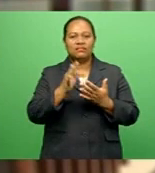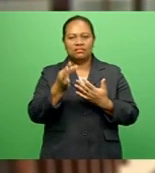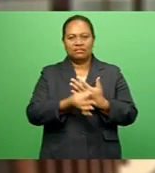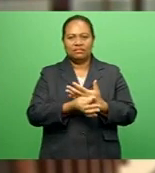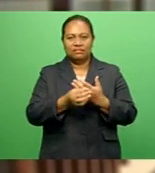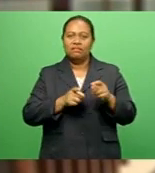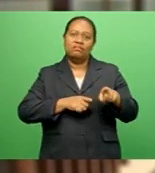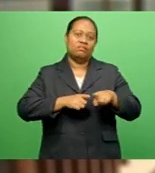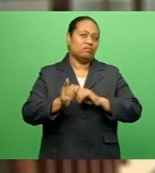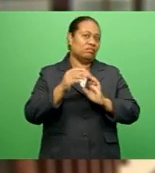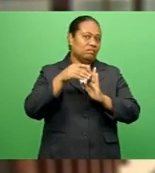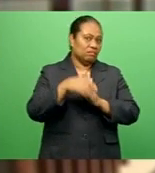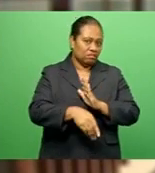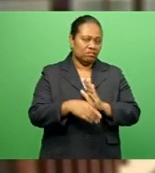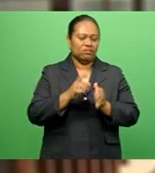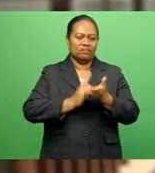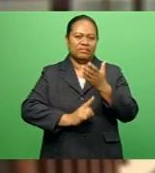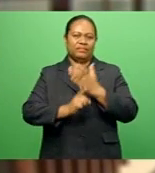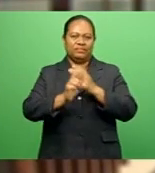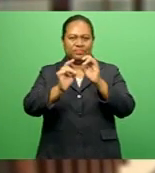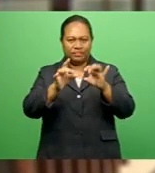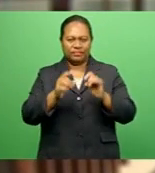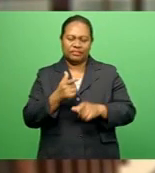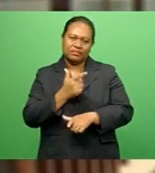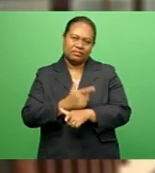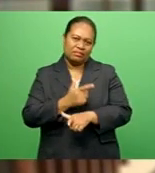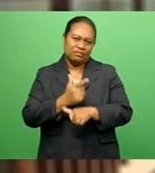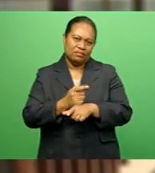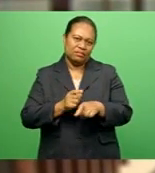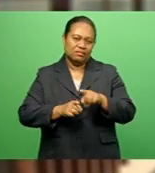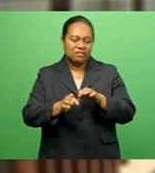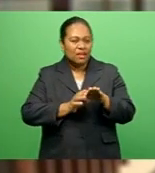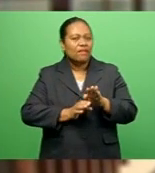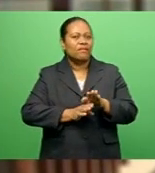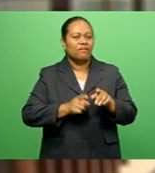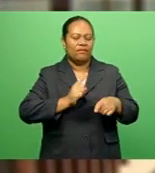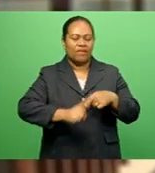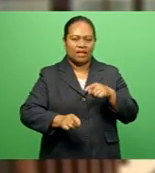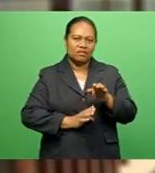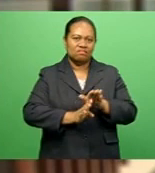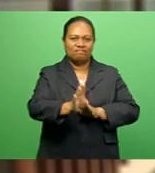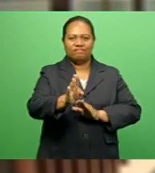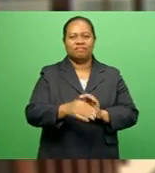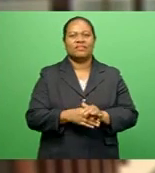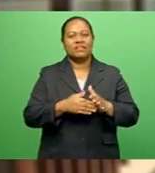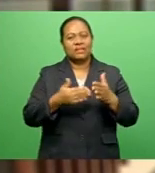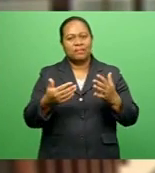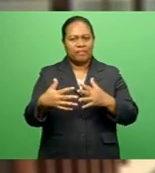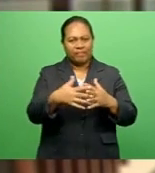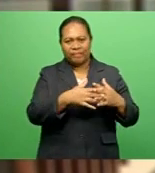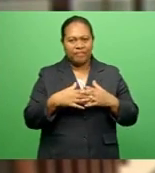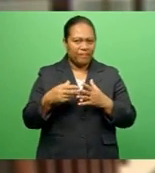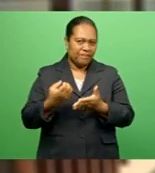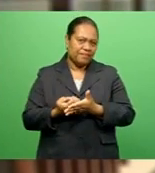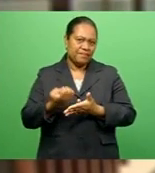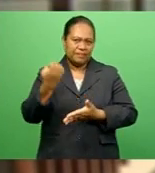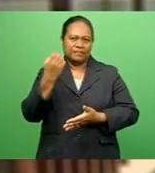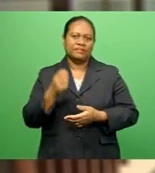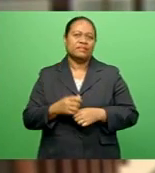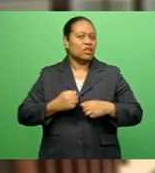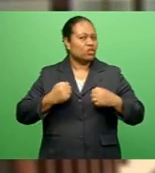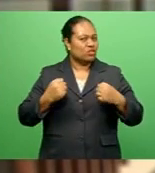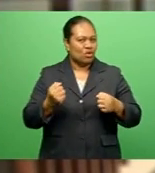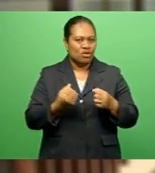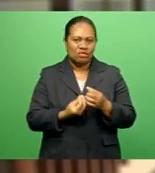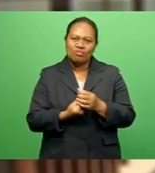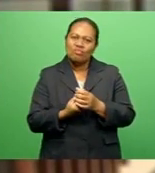drop provided evidence the Aussie labour market was improving faster than expected. Meanwhile, the US economy is heading for its strongest